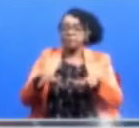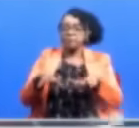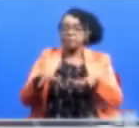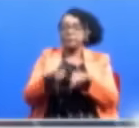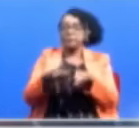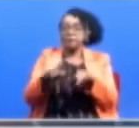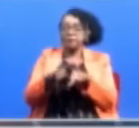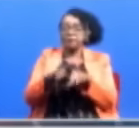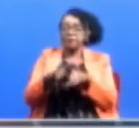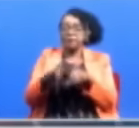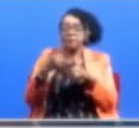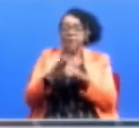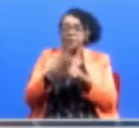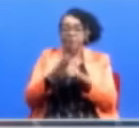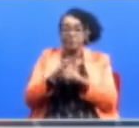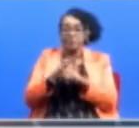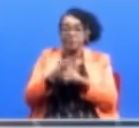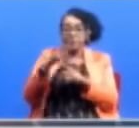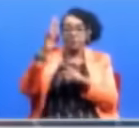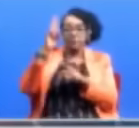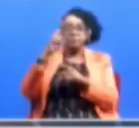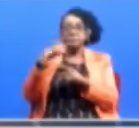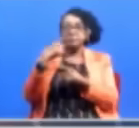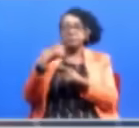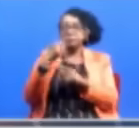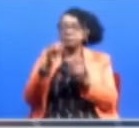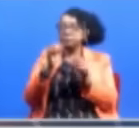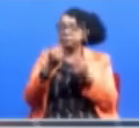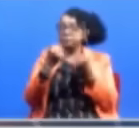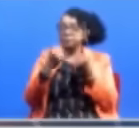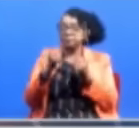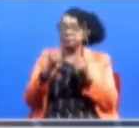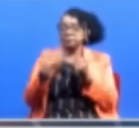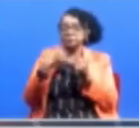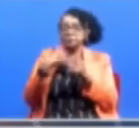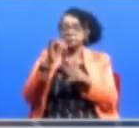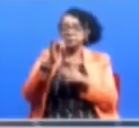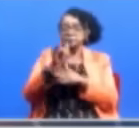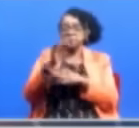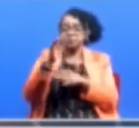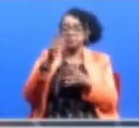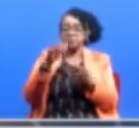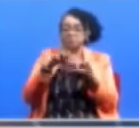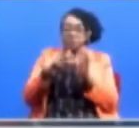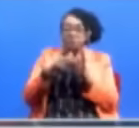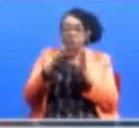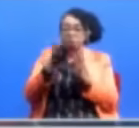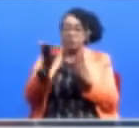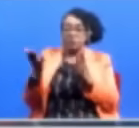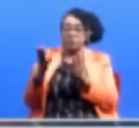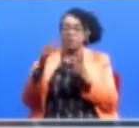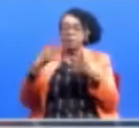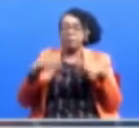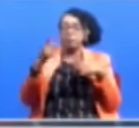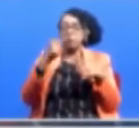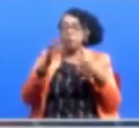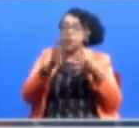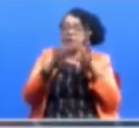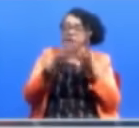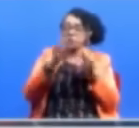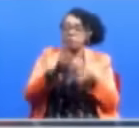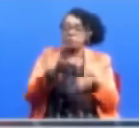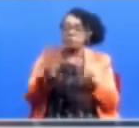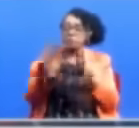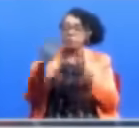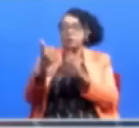and what have you. Police say they can't really speak to the effect that these are the people who are connected in one way or another,